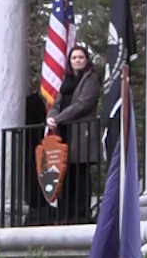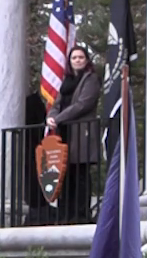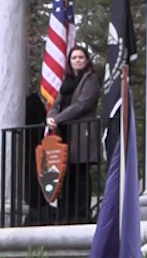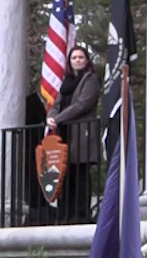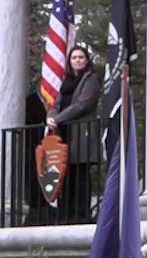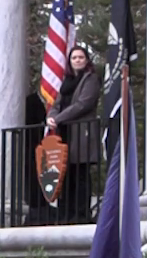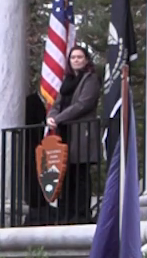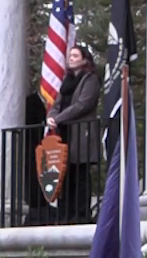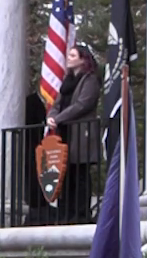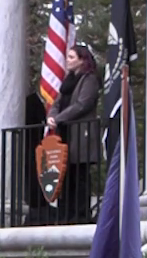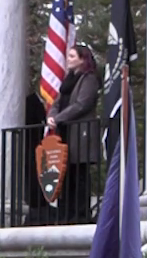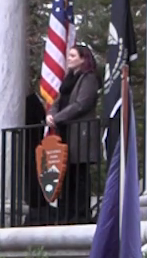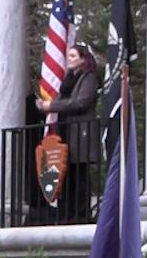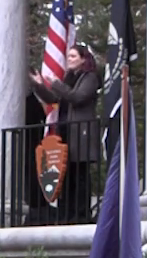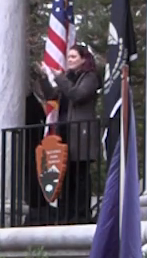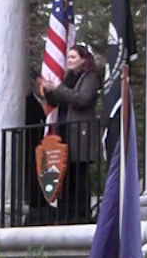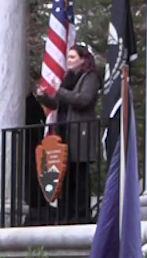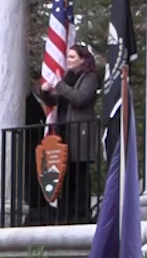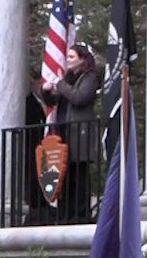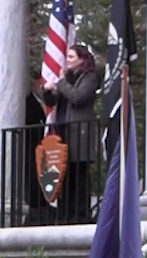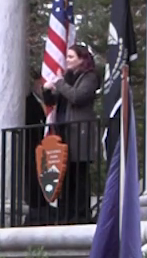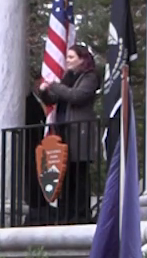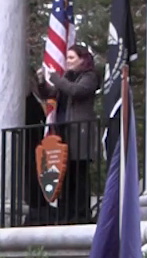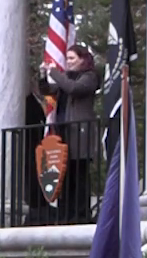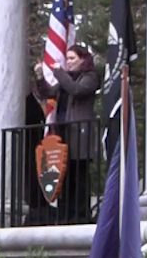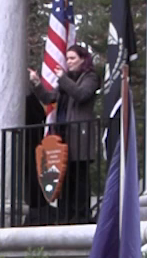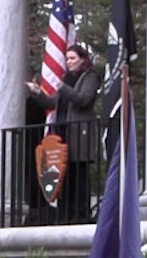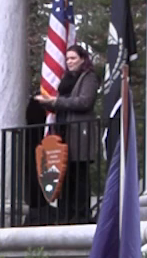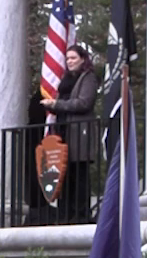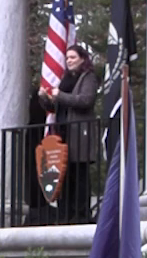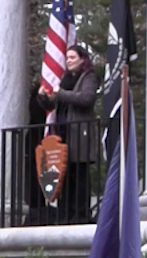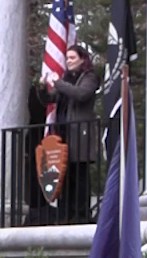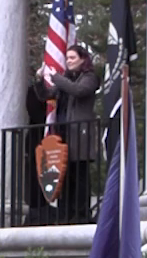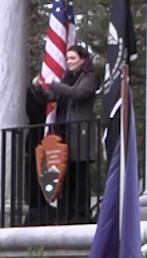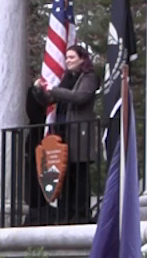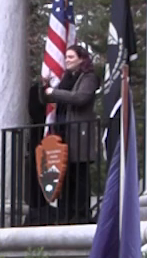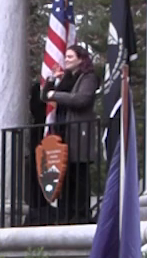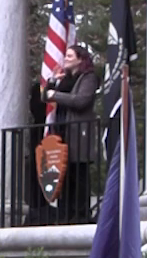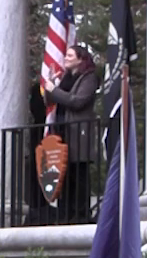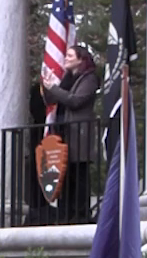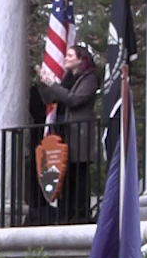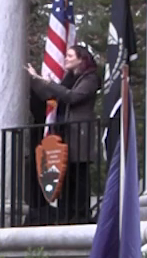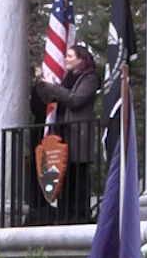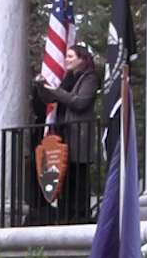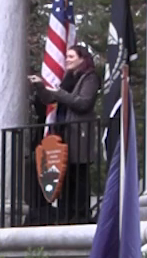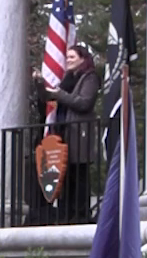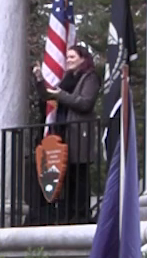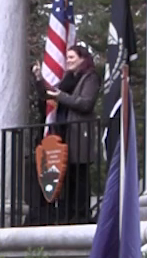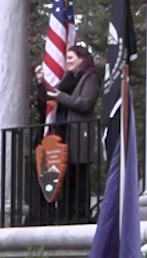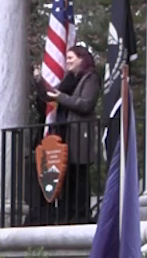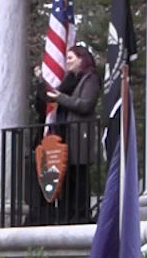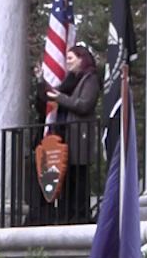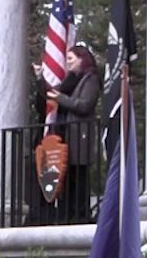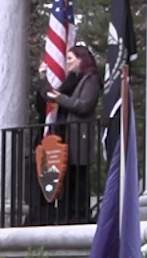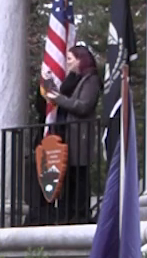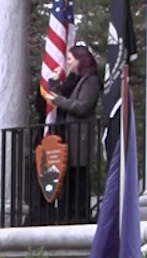This completes the Armed Forces wreath presentation portion of our program. I'd like to invite Lee Gentry back to the